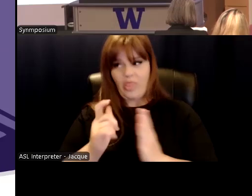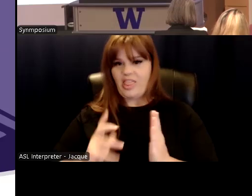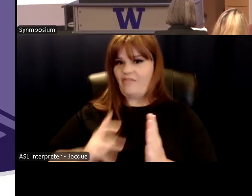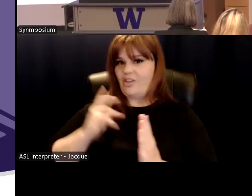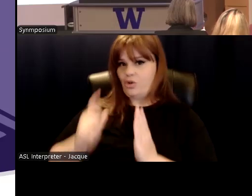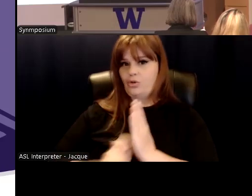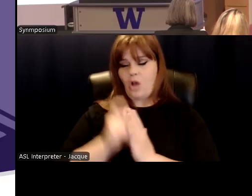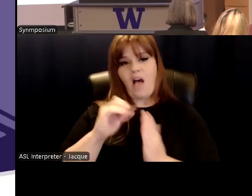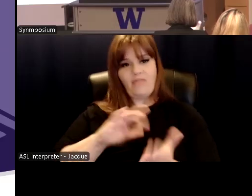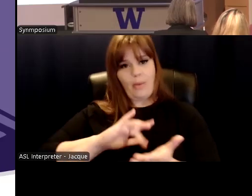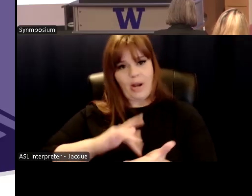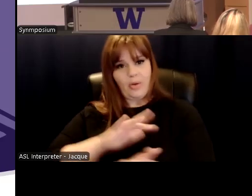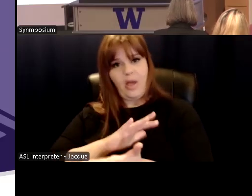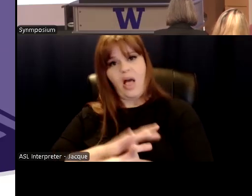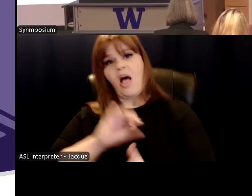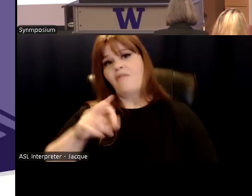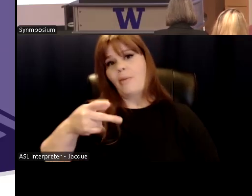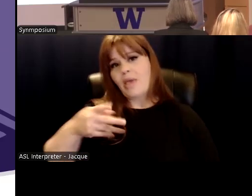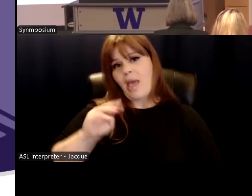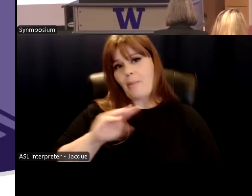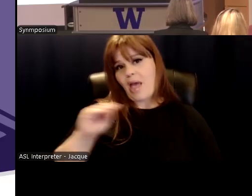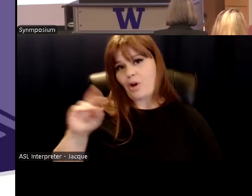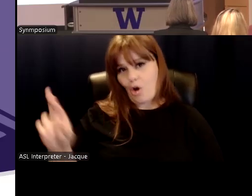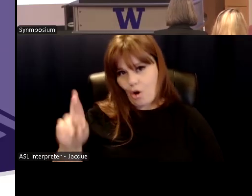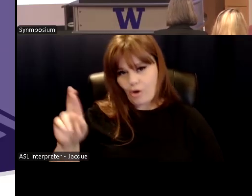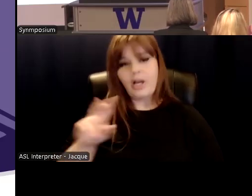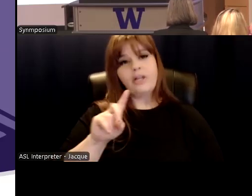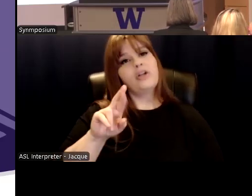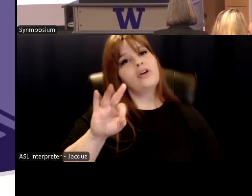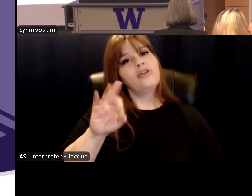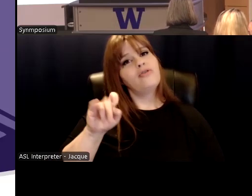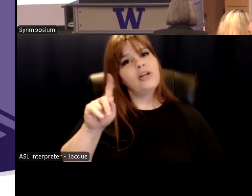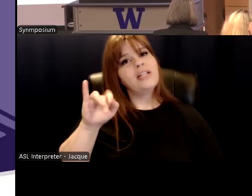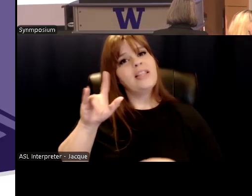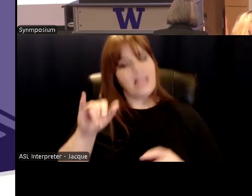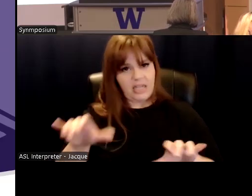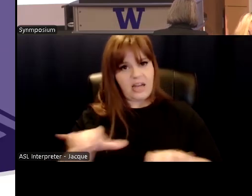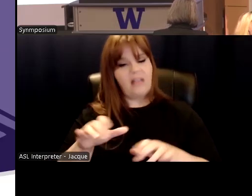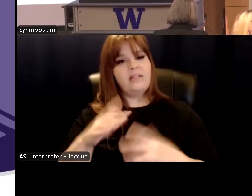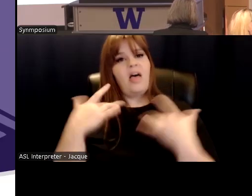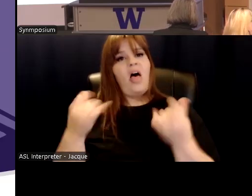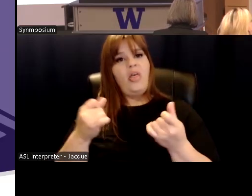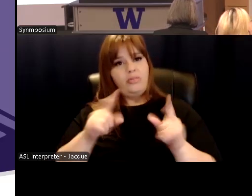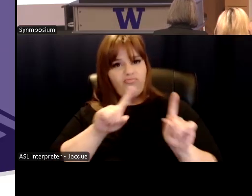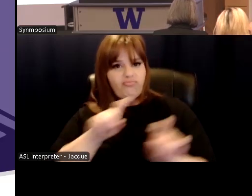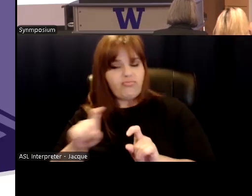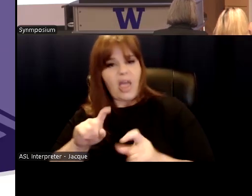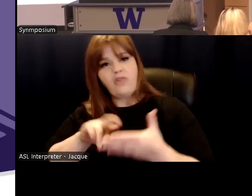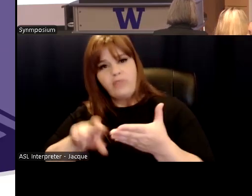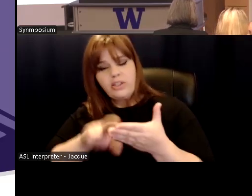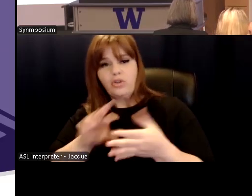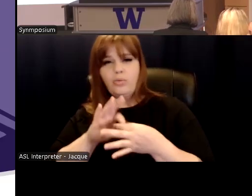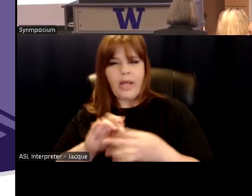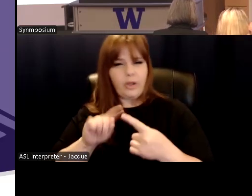American Academy of PM&R. Dr. Friedli conducts health services and outcome research related to chronic